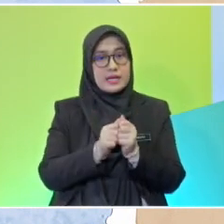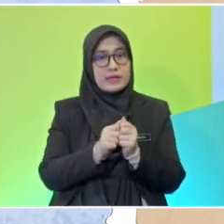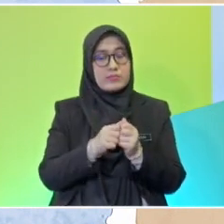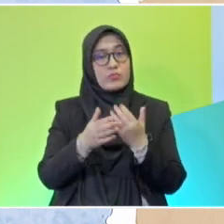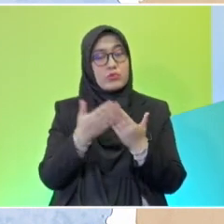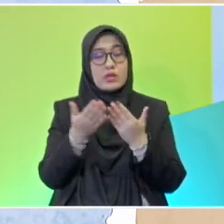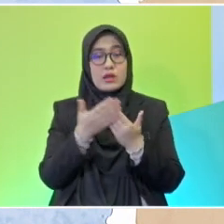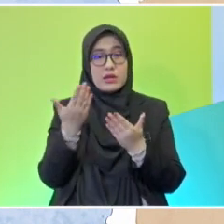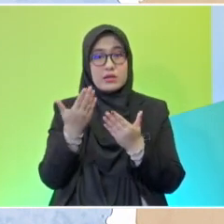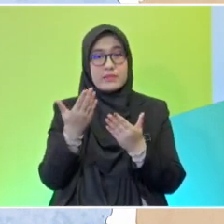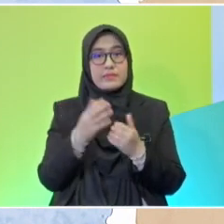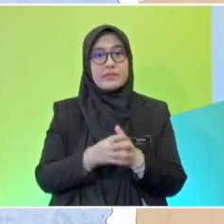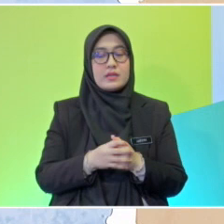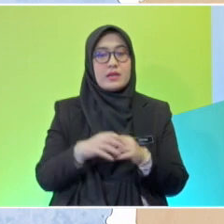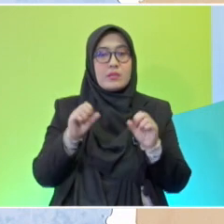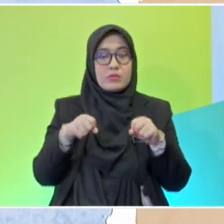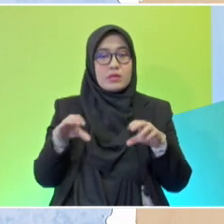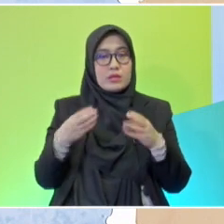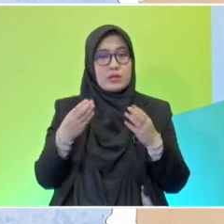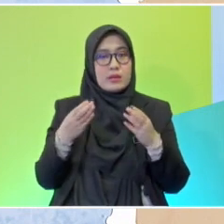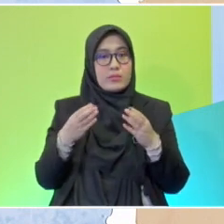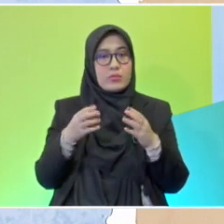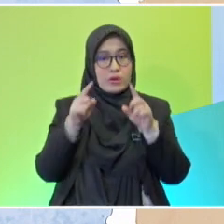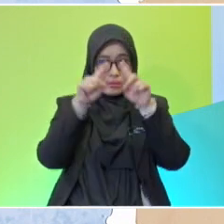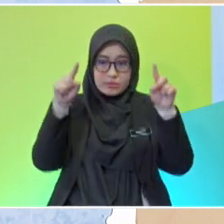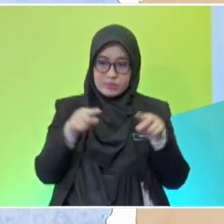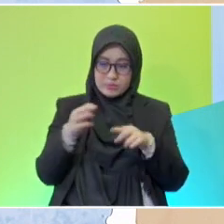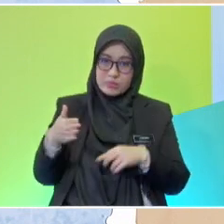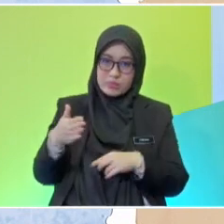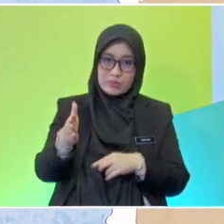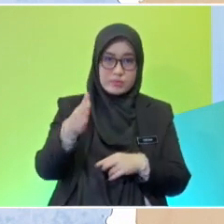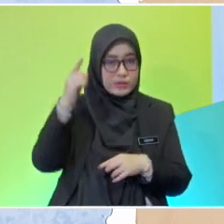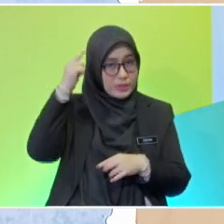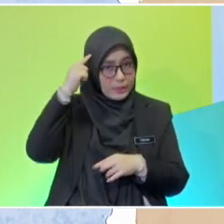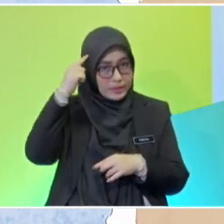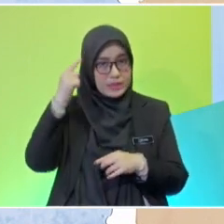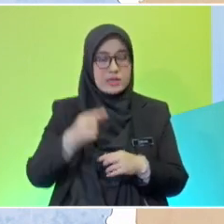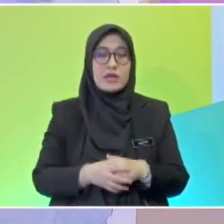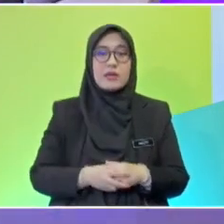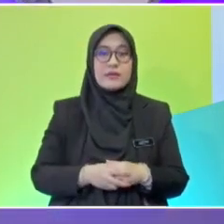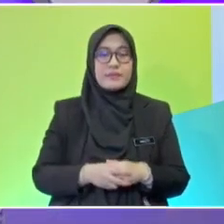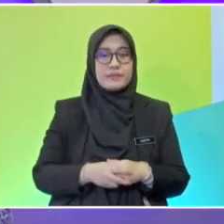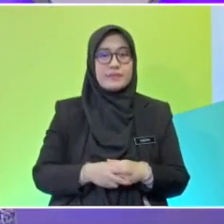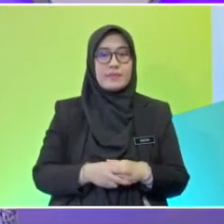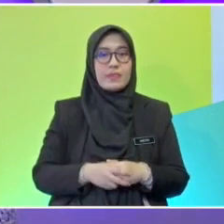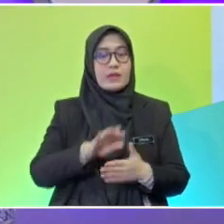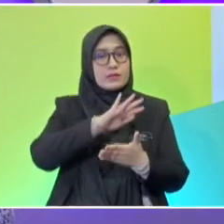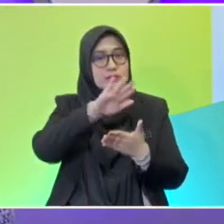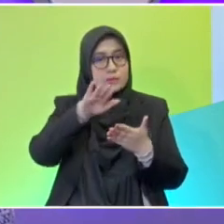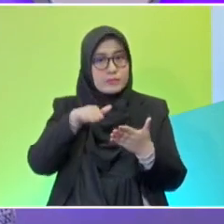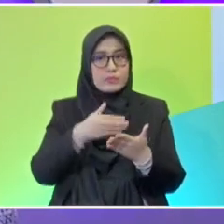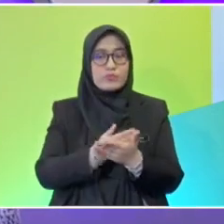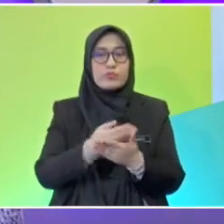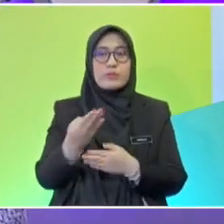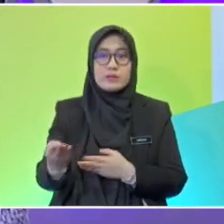showed that he paid attention during the audio text, or he helped his friends. So little details that help me to understand